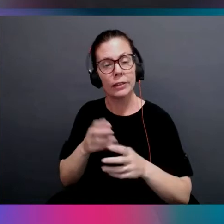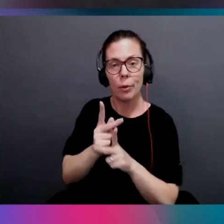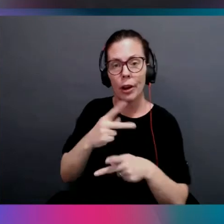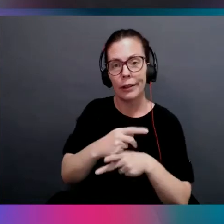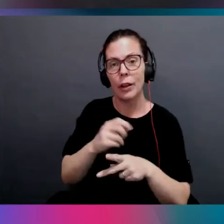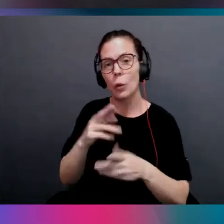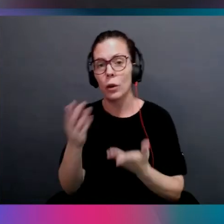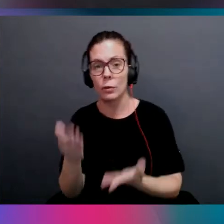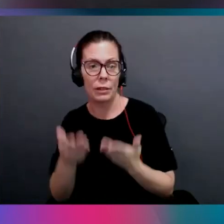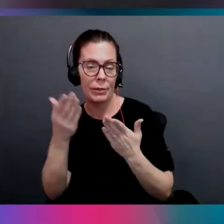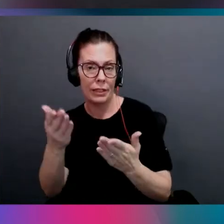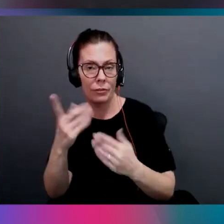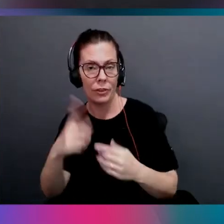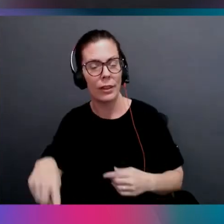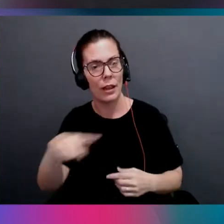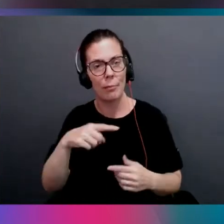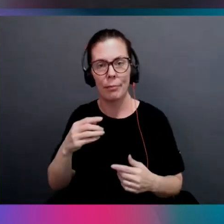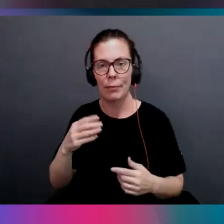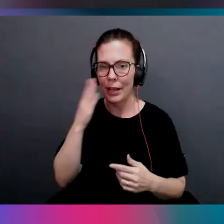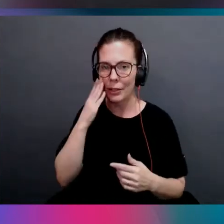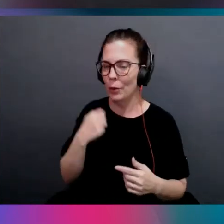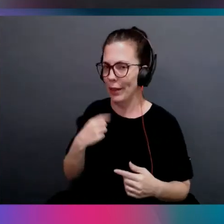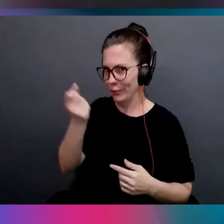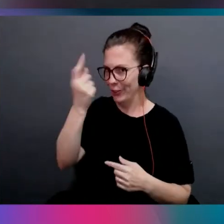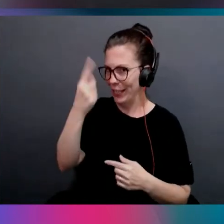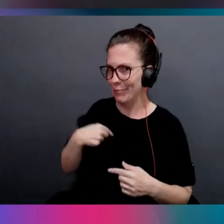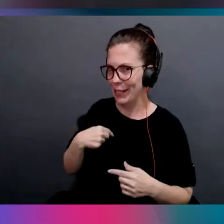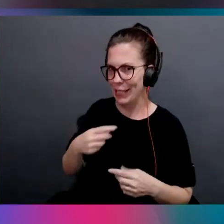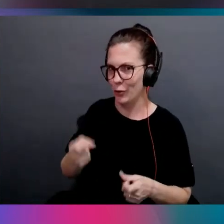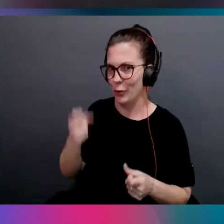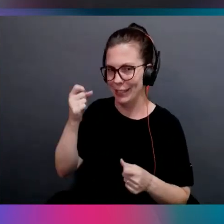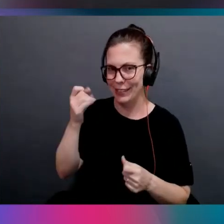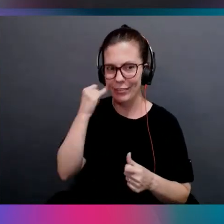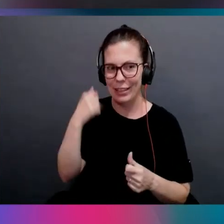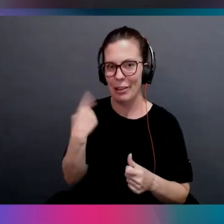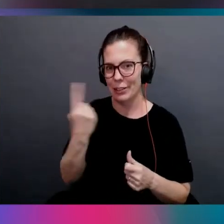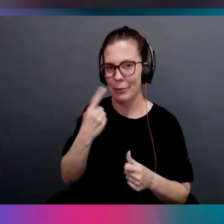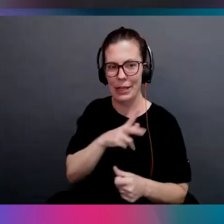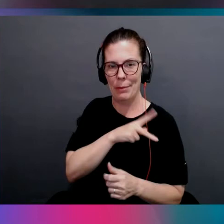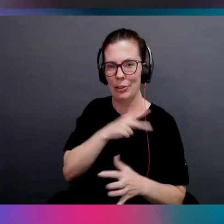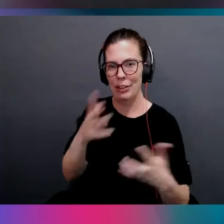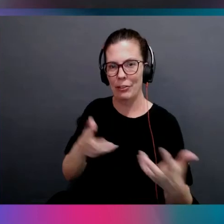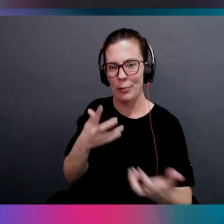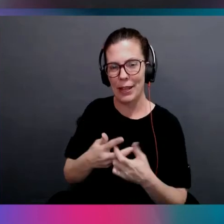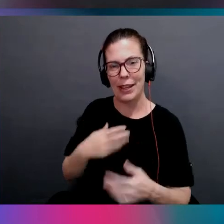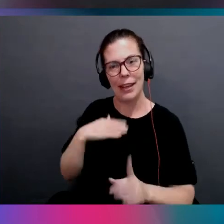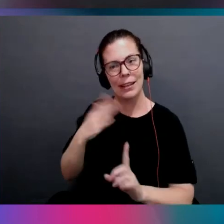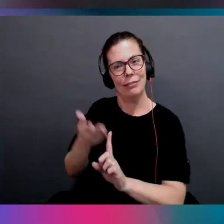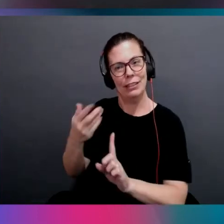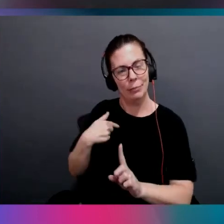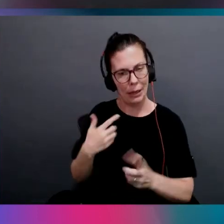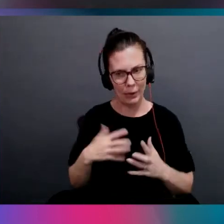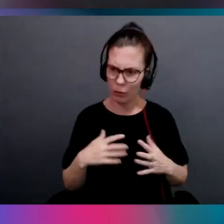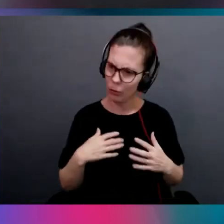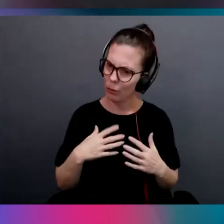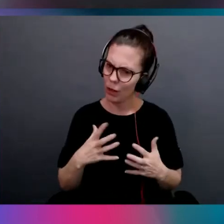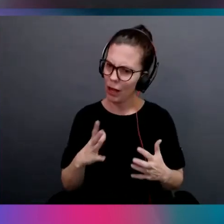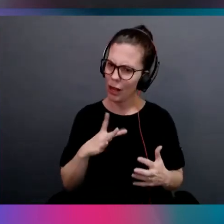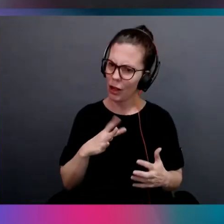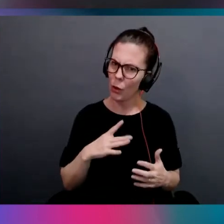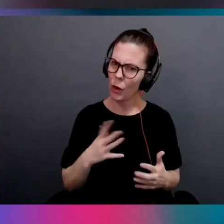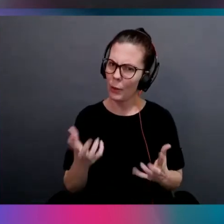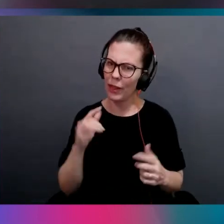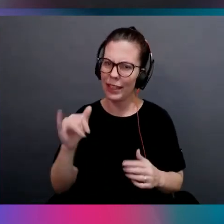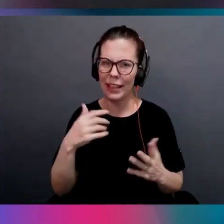know they get me quite a bit. Yeah. So whenever I have something that's personalized to me, I'm like, oh, I kind of want that because it's kind of reading my mind.